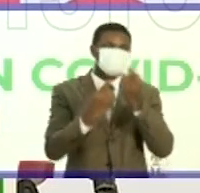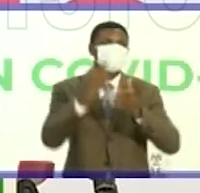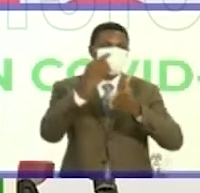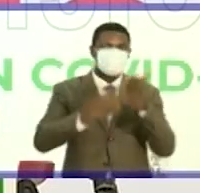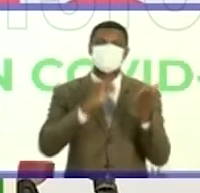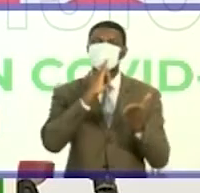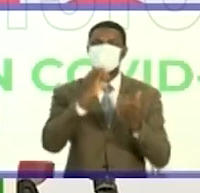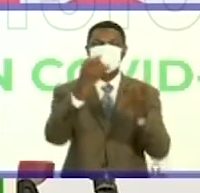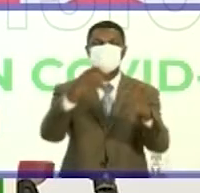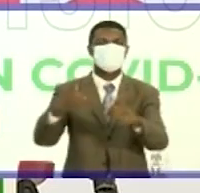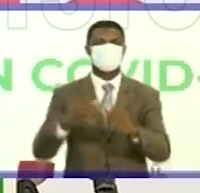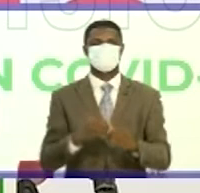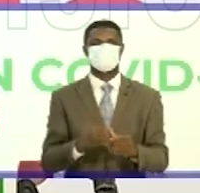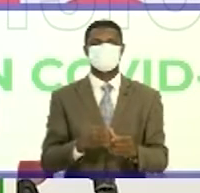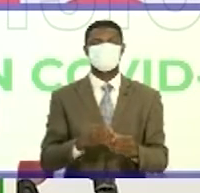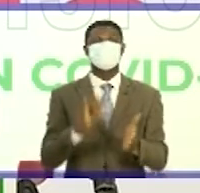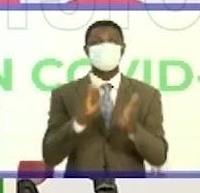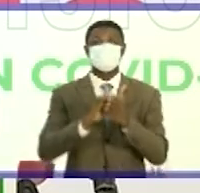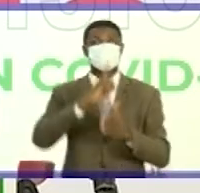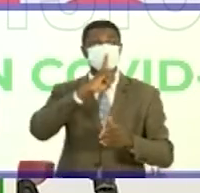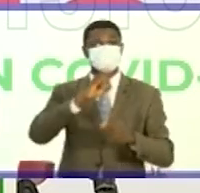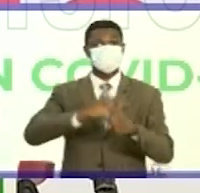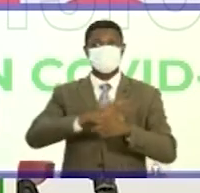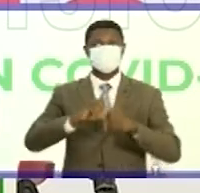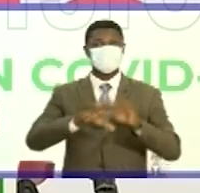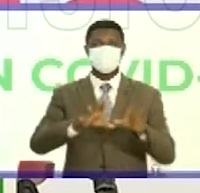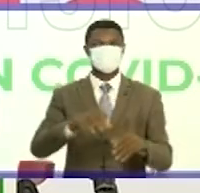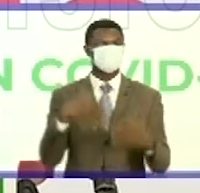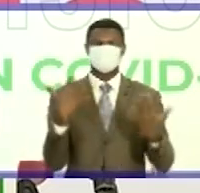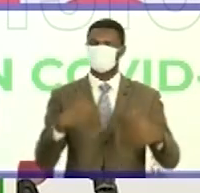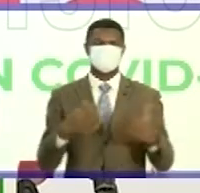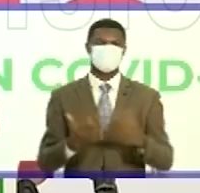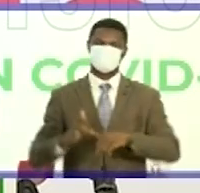magnitude of the ravaging effect of COVID-19